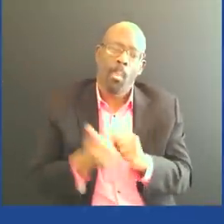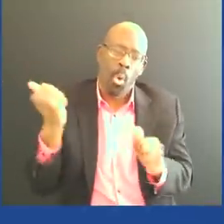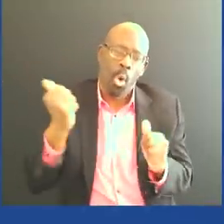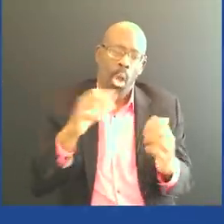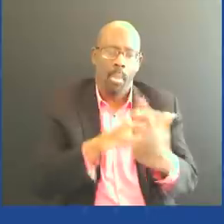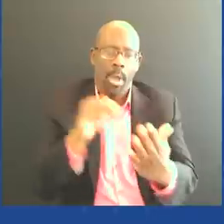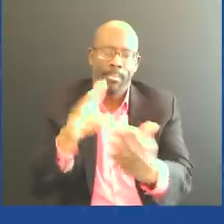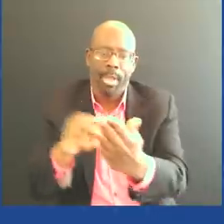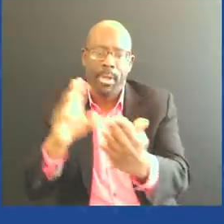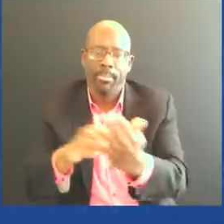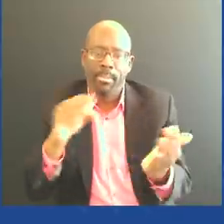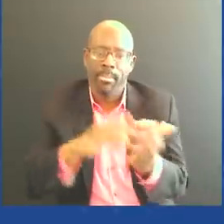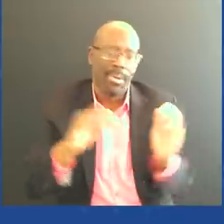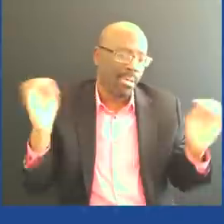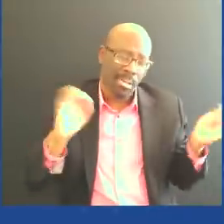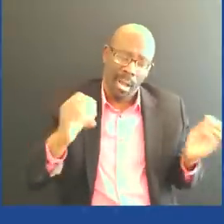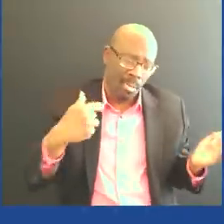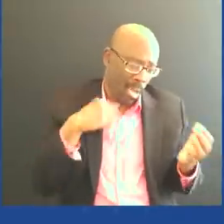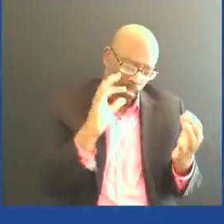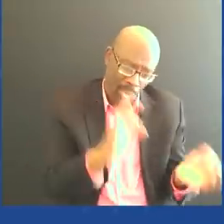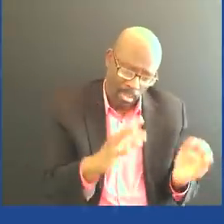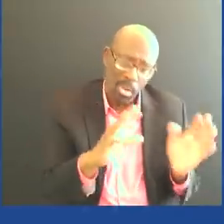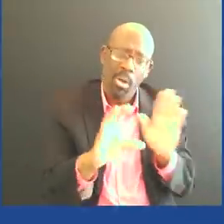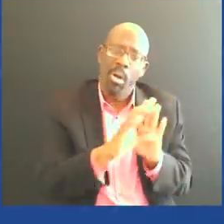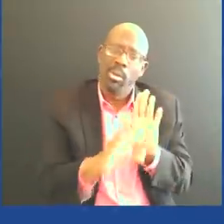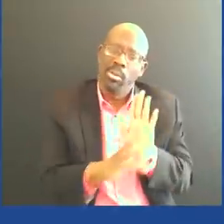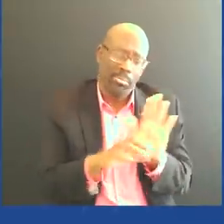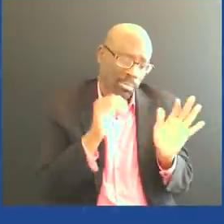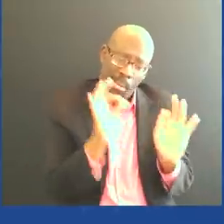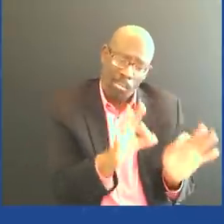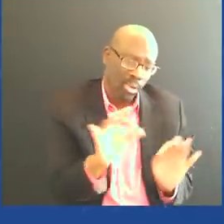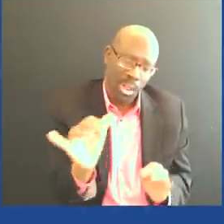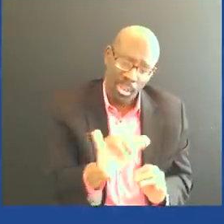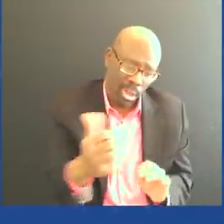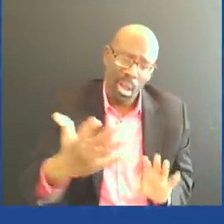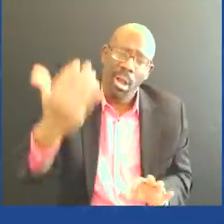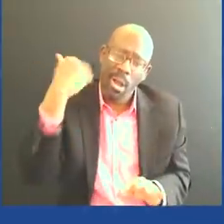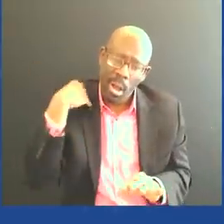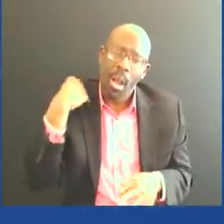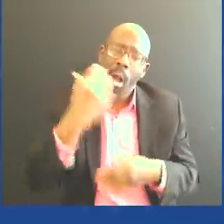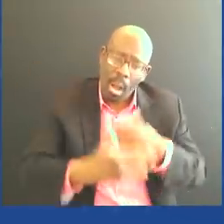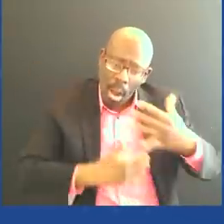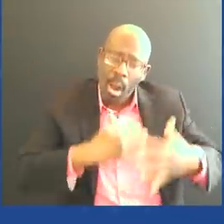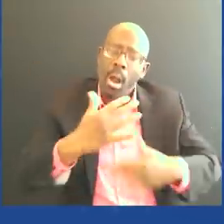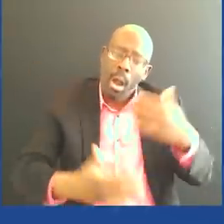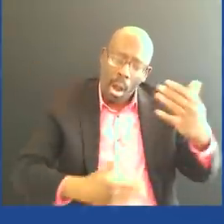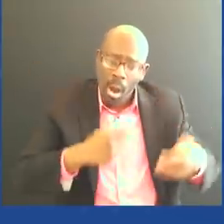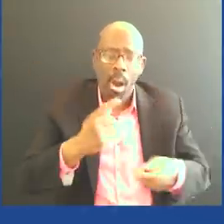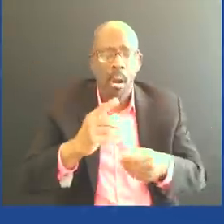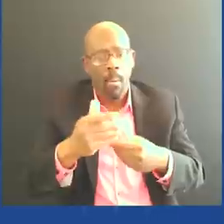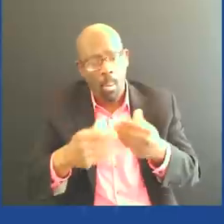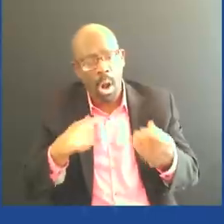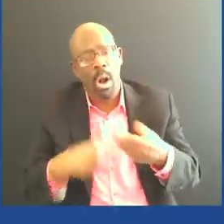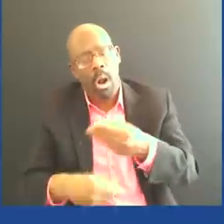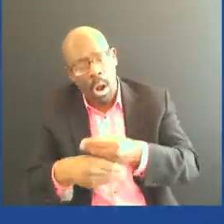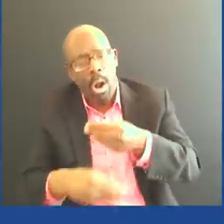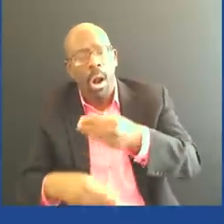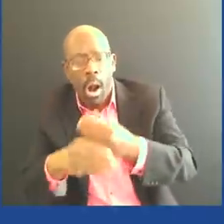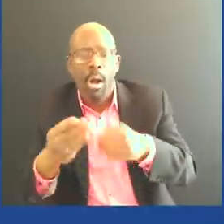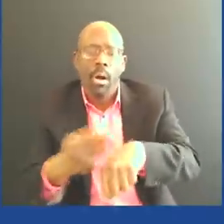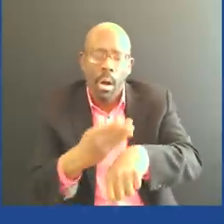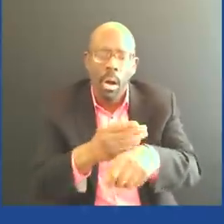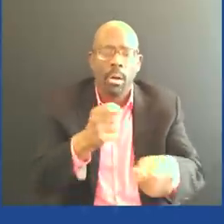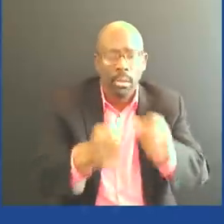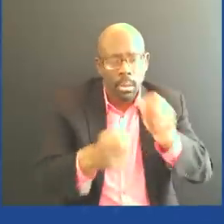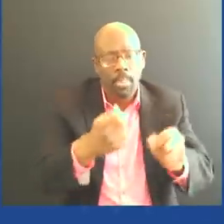our Constitution wasn't perfect either. But over time, we've made it better, a lot better. It has provided a framework